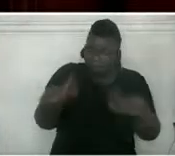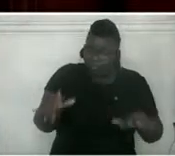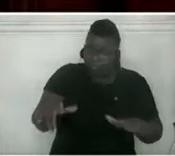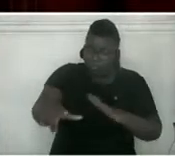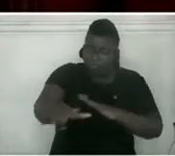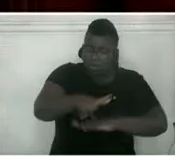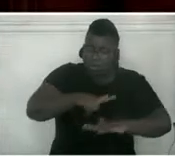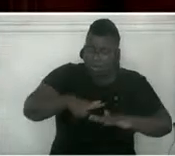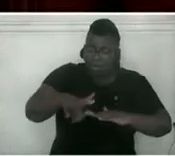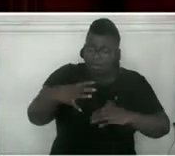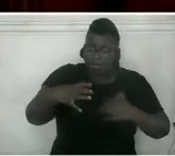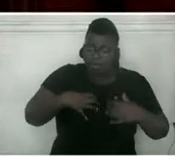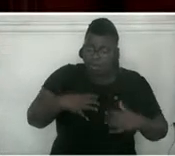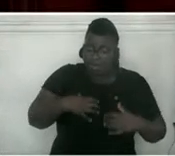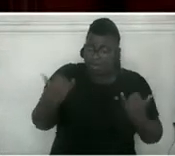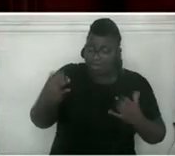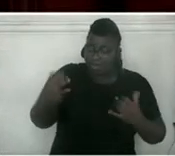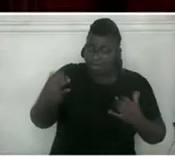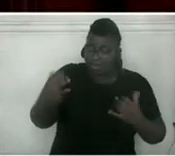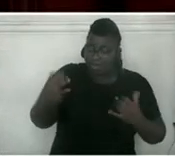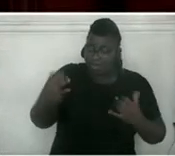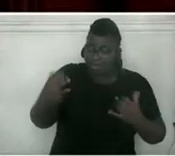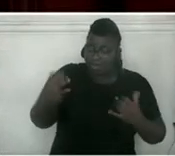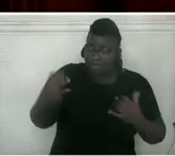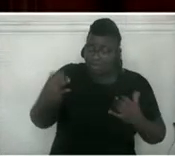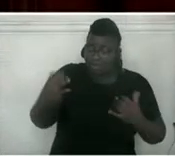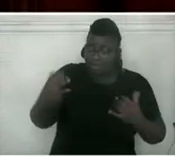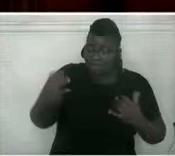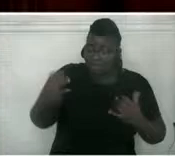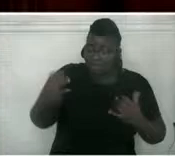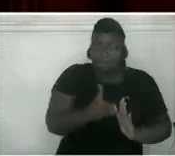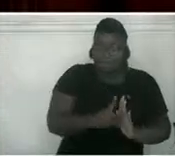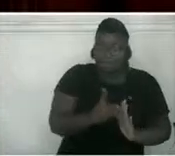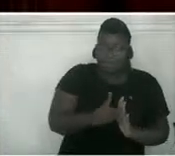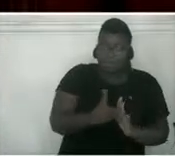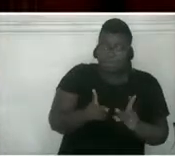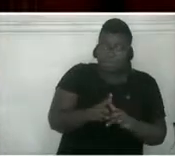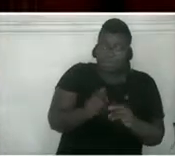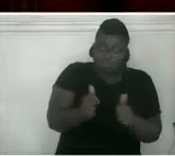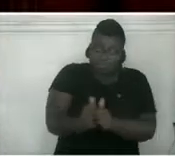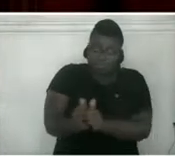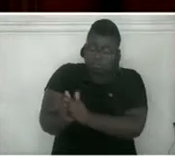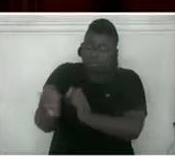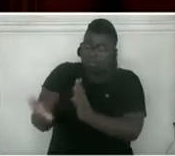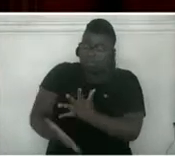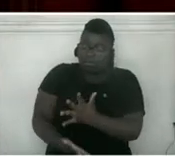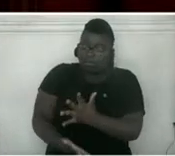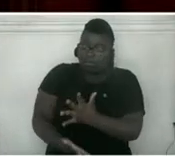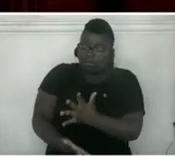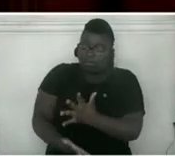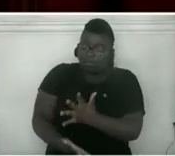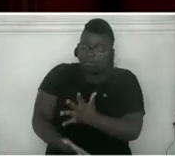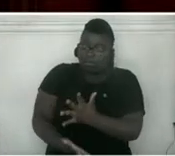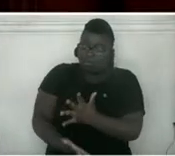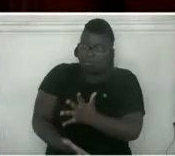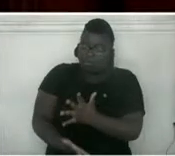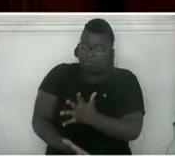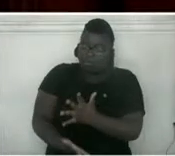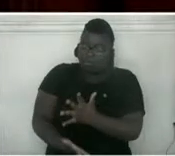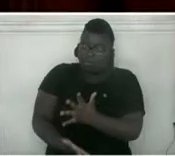will be on development of agri-hubs design in line with the prioritized commodity value